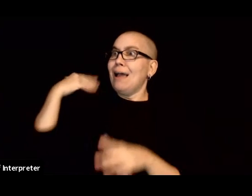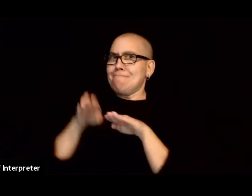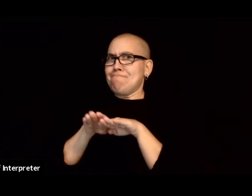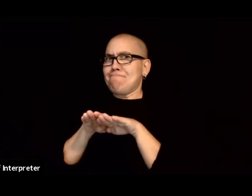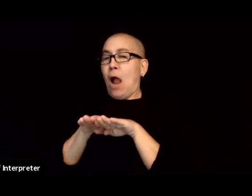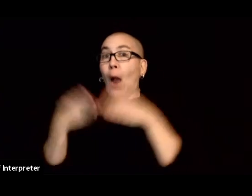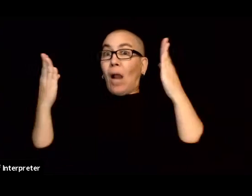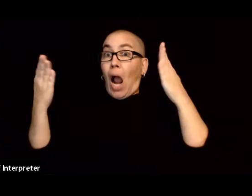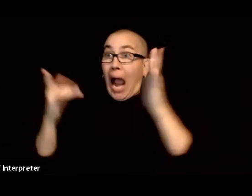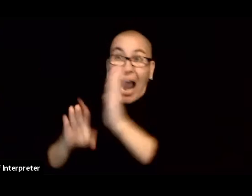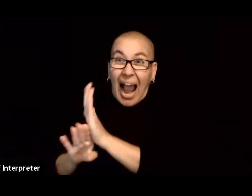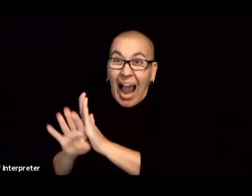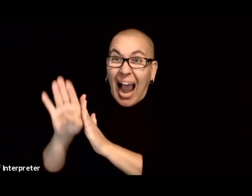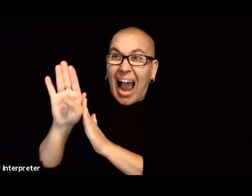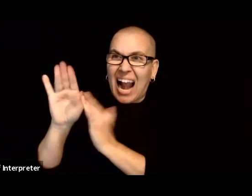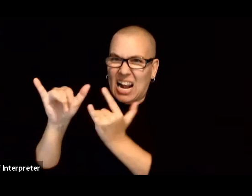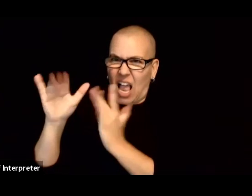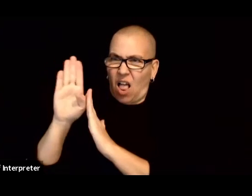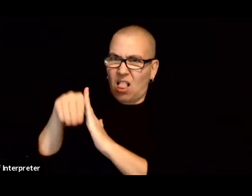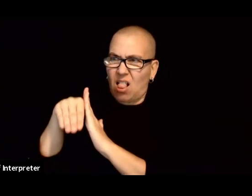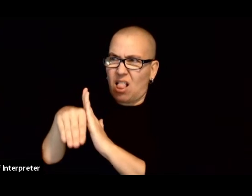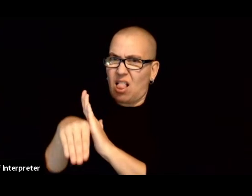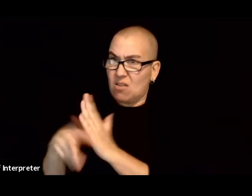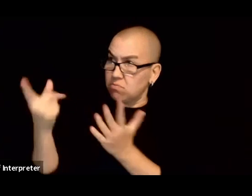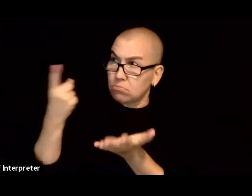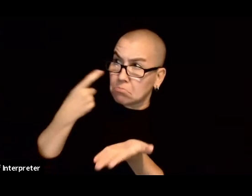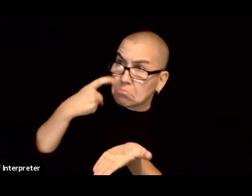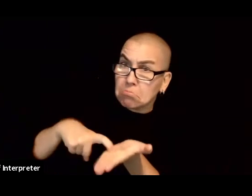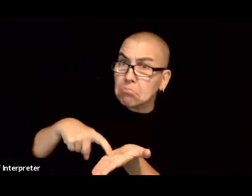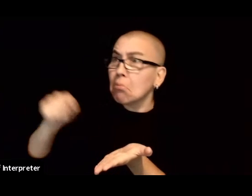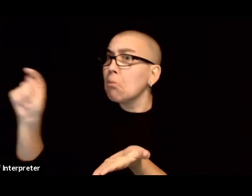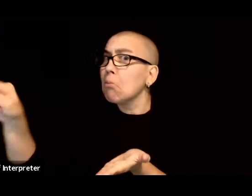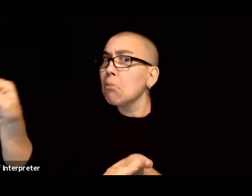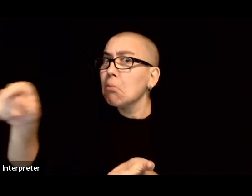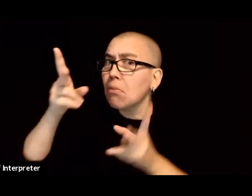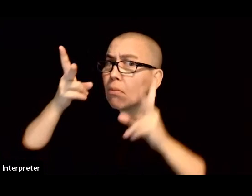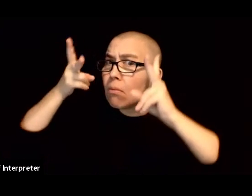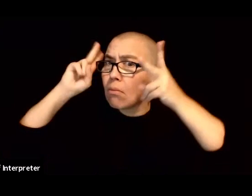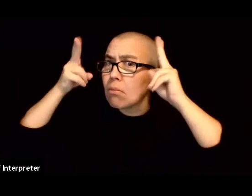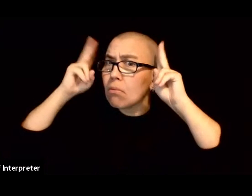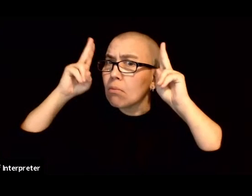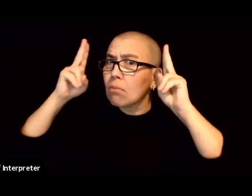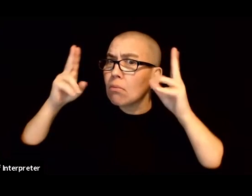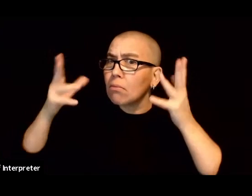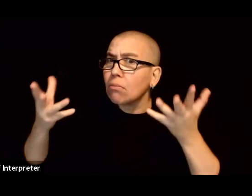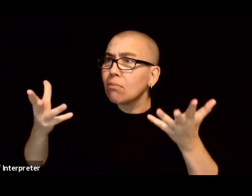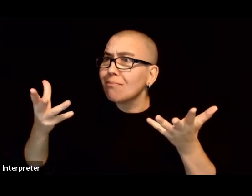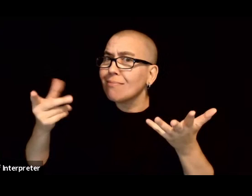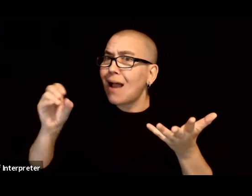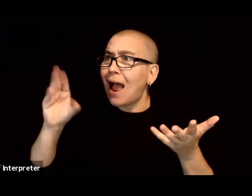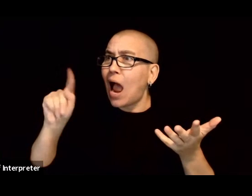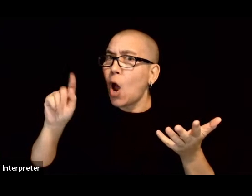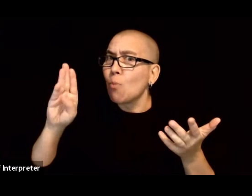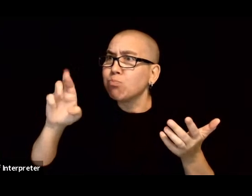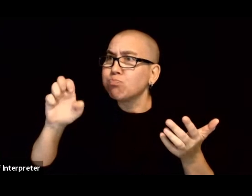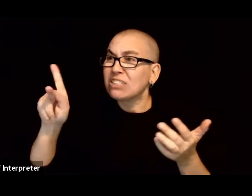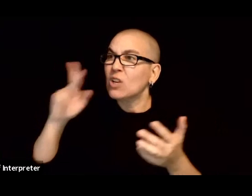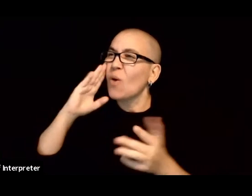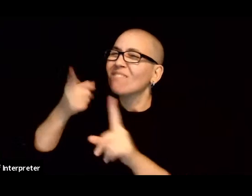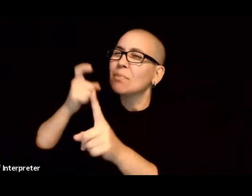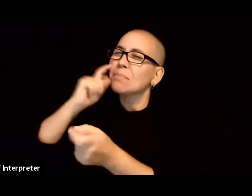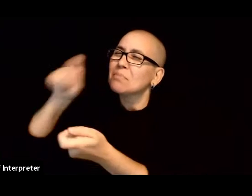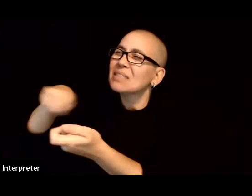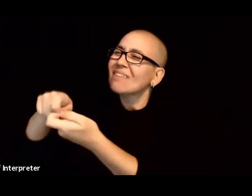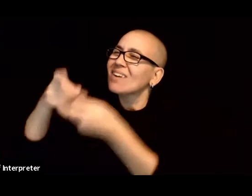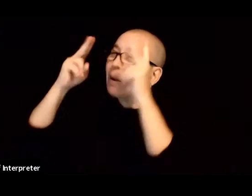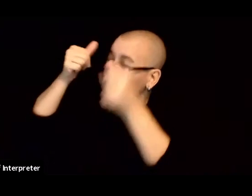any salons or barber shops where you've heard of cases or an outbreak that is surrounding a hair salon or barber shop?